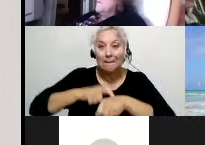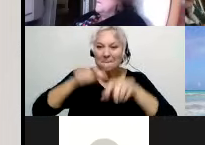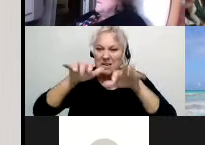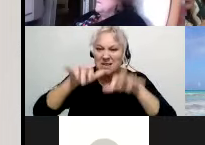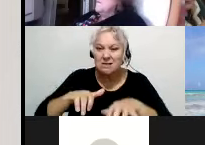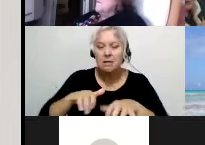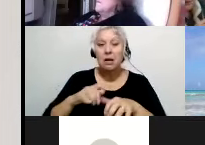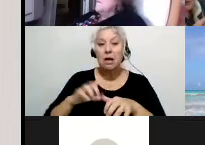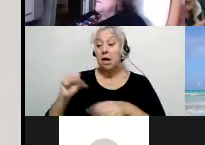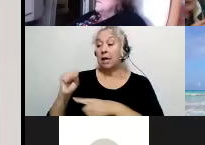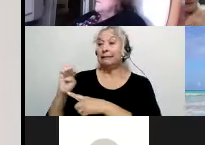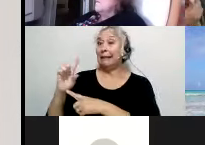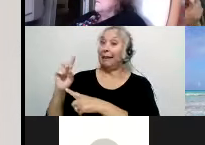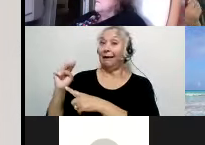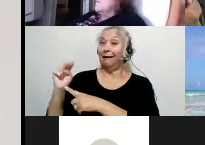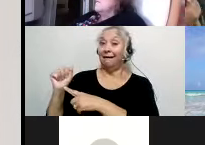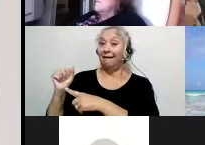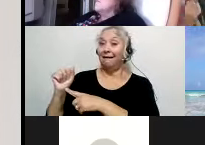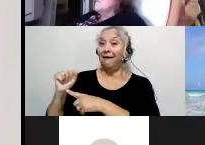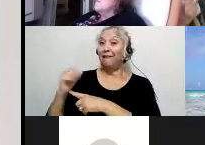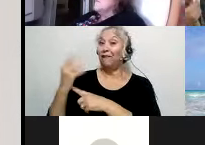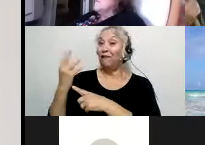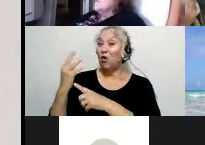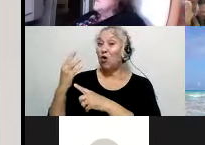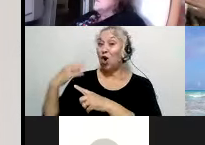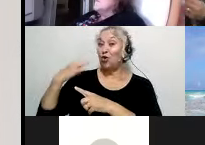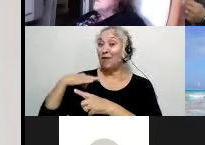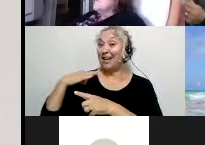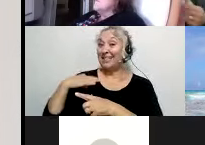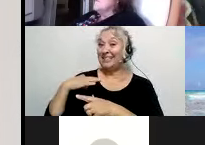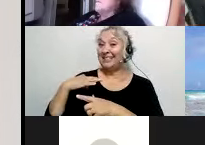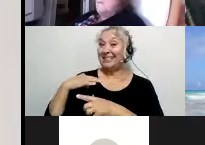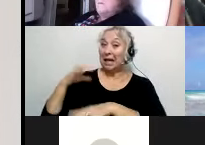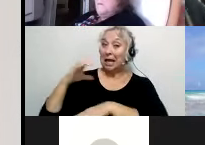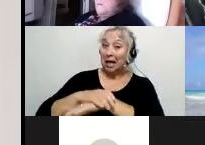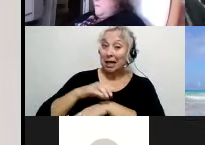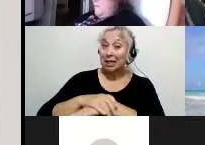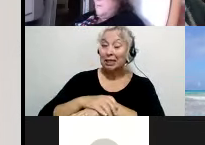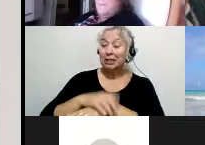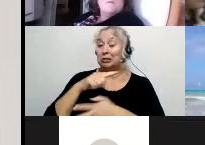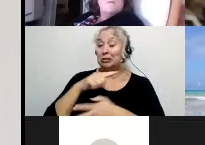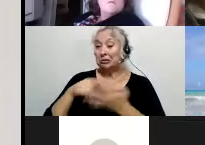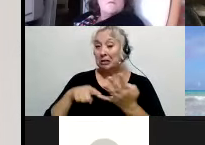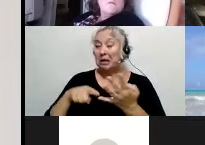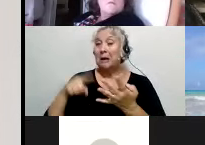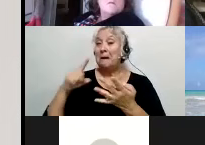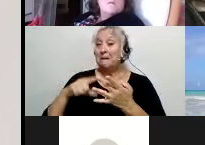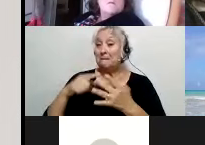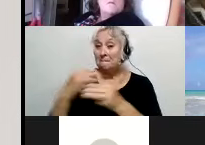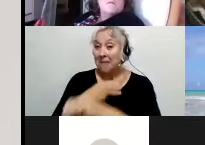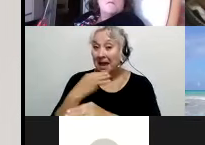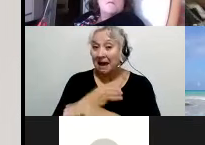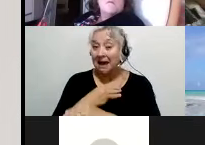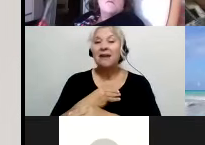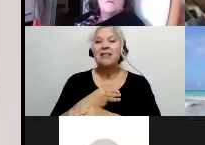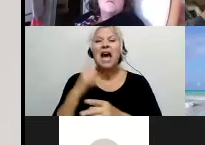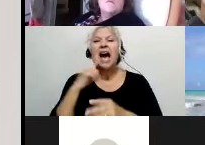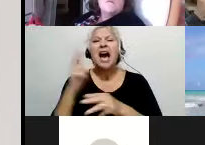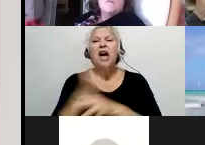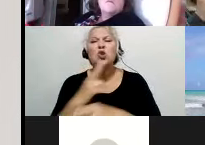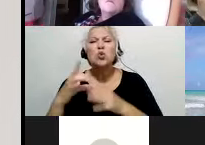for Selena, she's, taking her 4 credits of English. She's got her math, and I use the